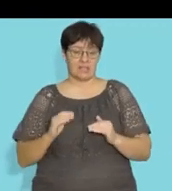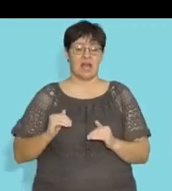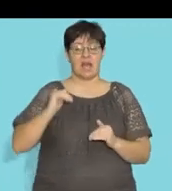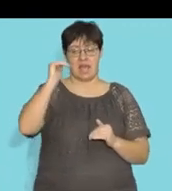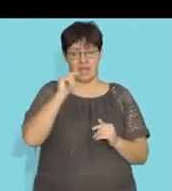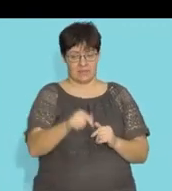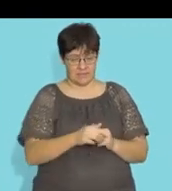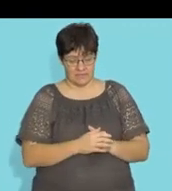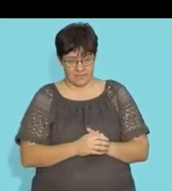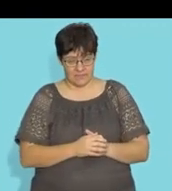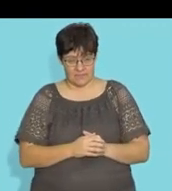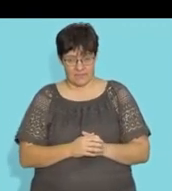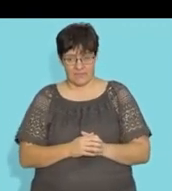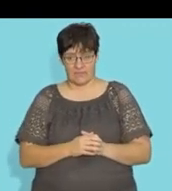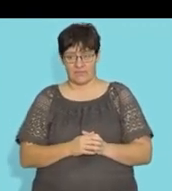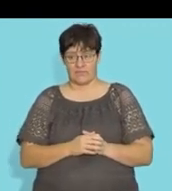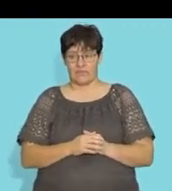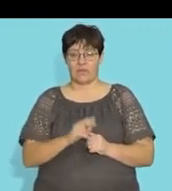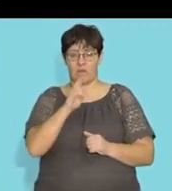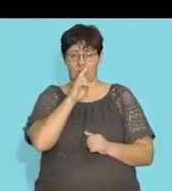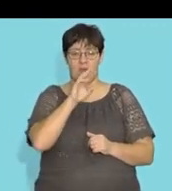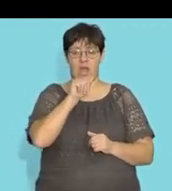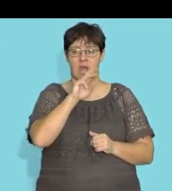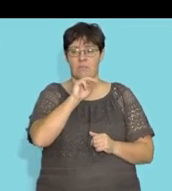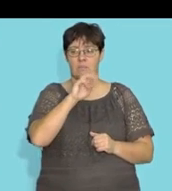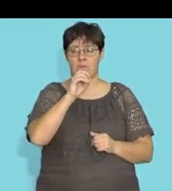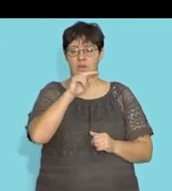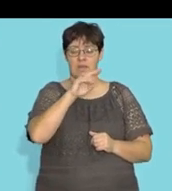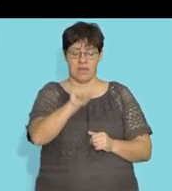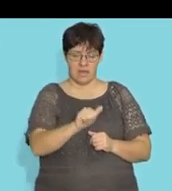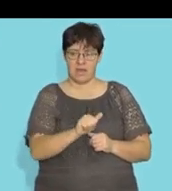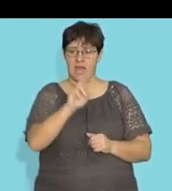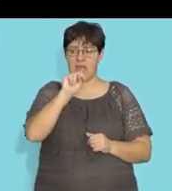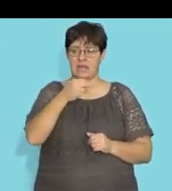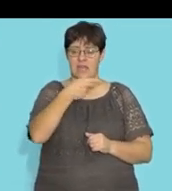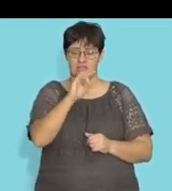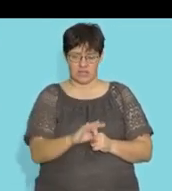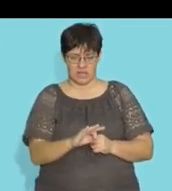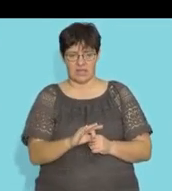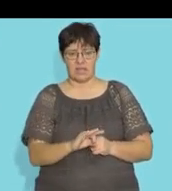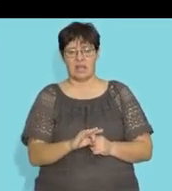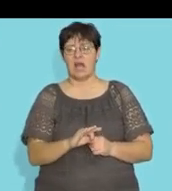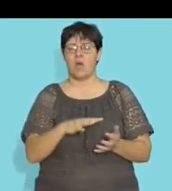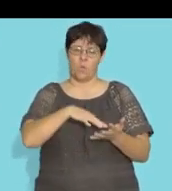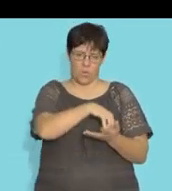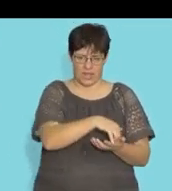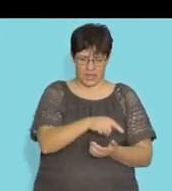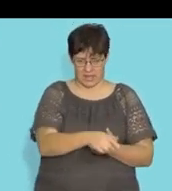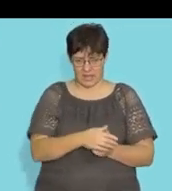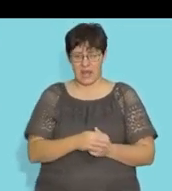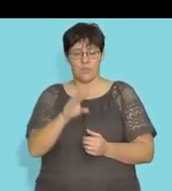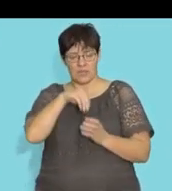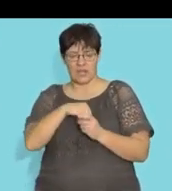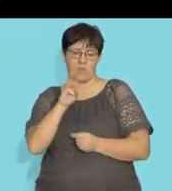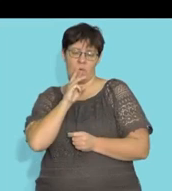higher. When we look at ammonia, which is a weak base, weak alkali, soluble base in